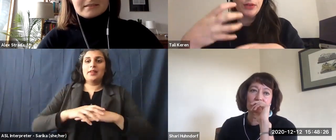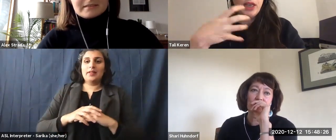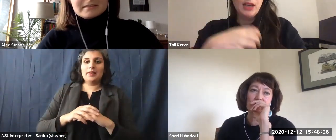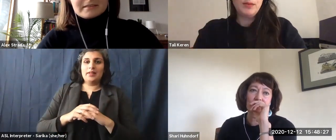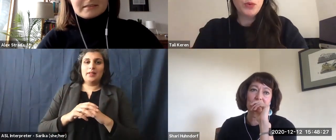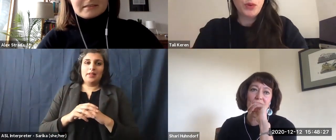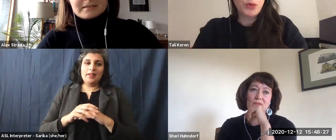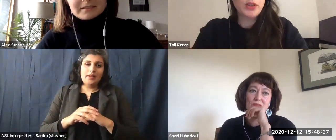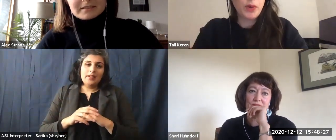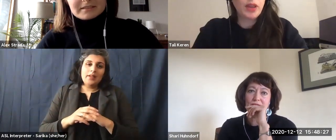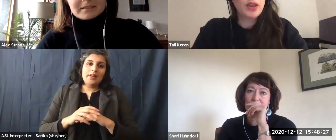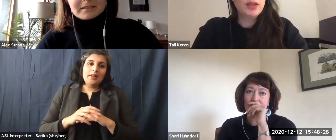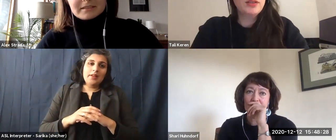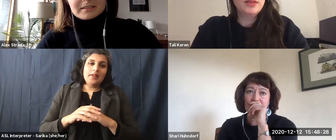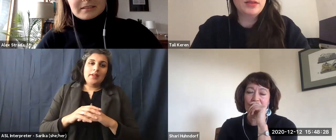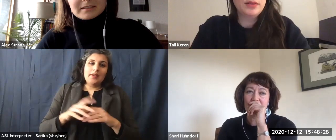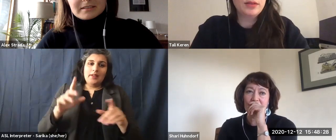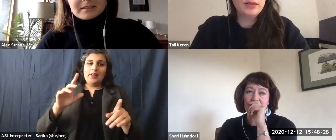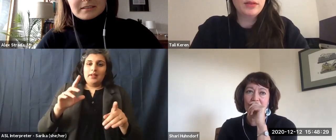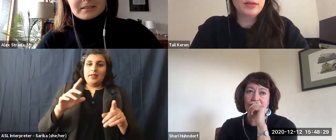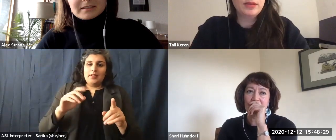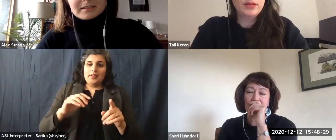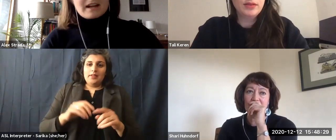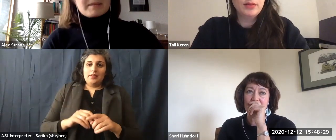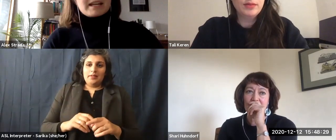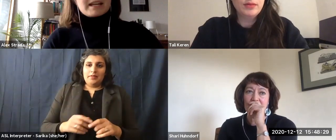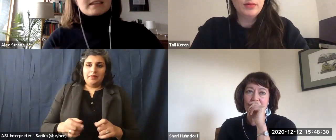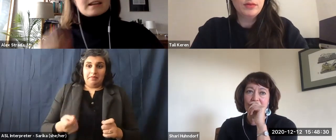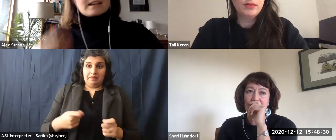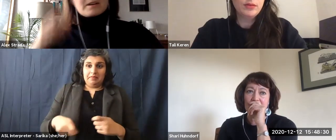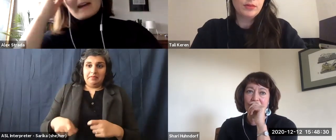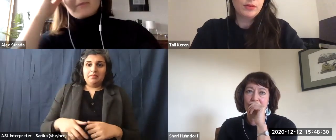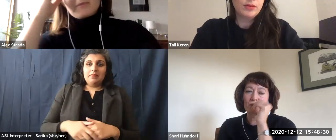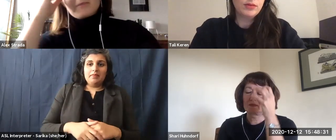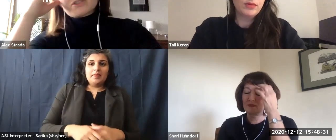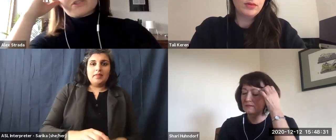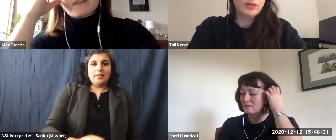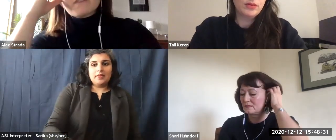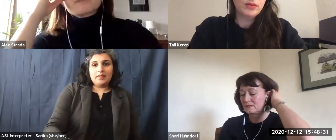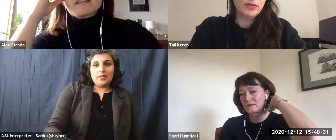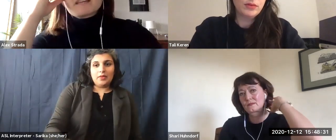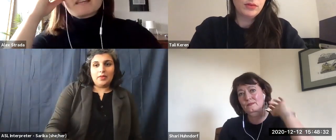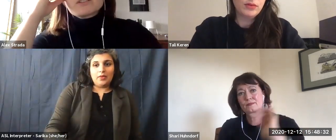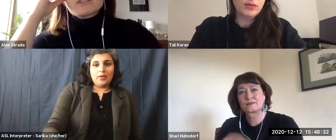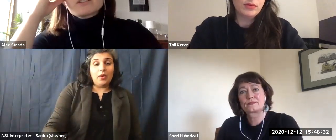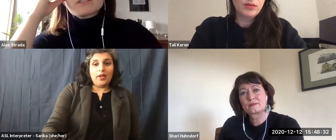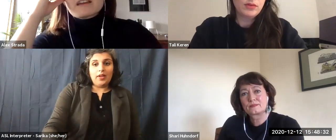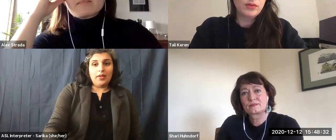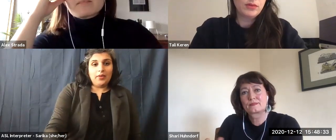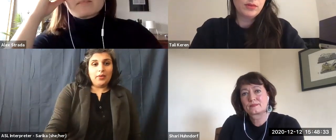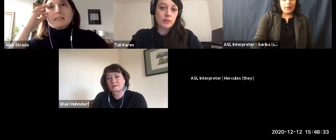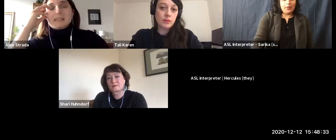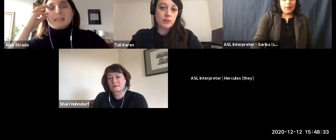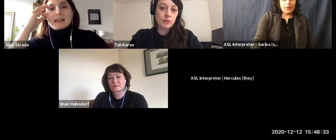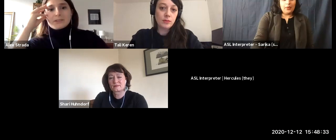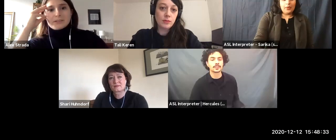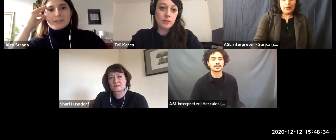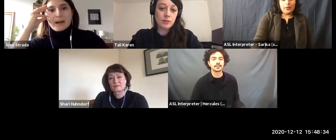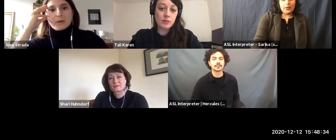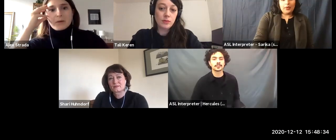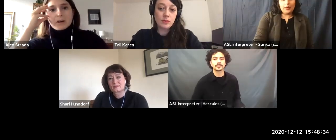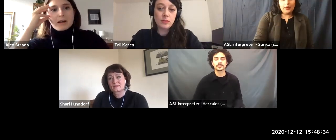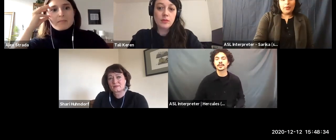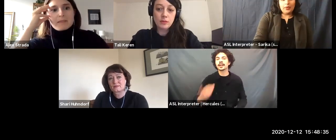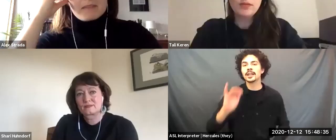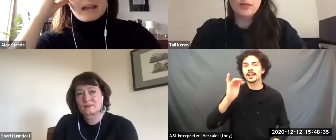kind of key element we worked with. Yeah, I mean, I think that that was just a way of also speaking to thinking about these cycles